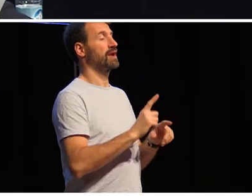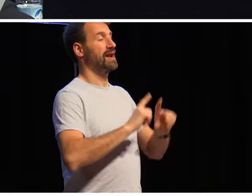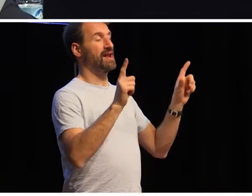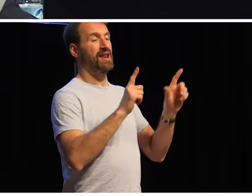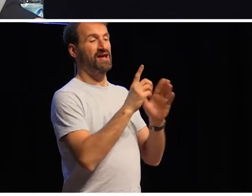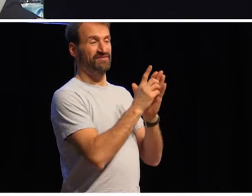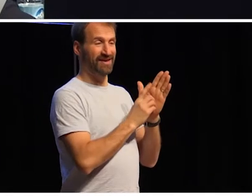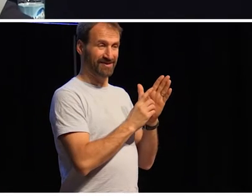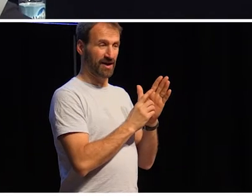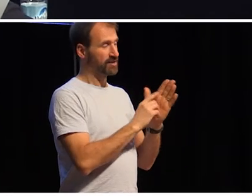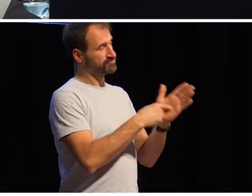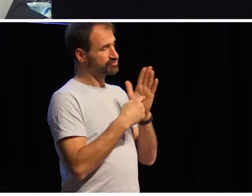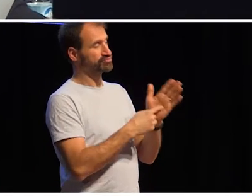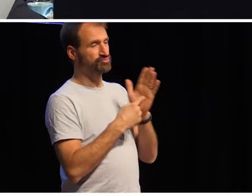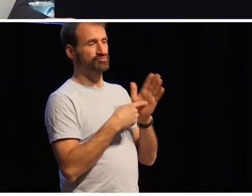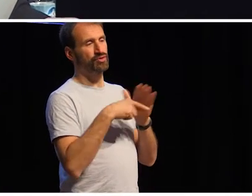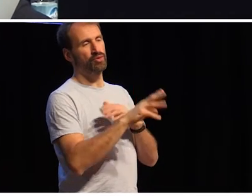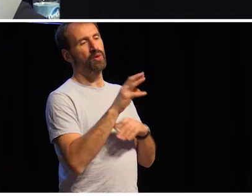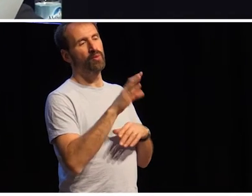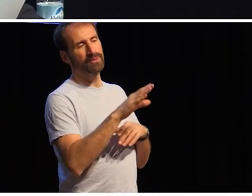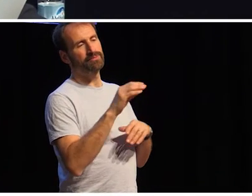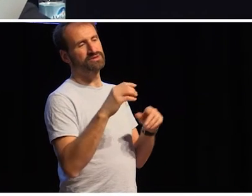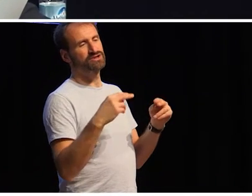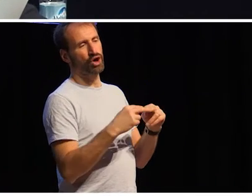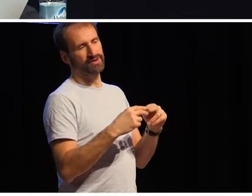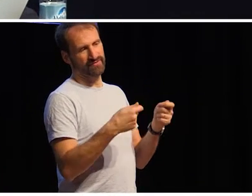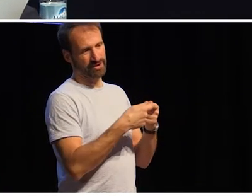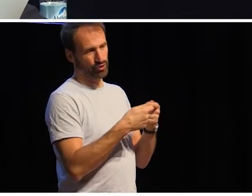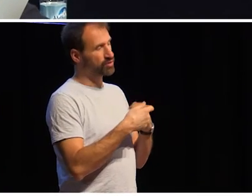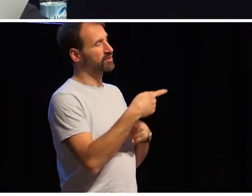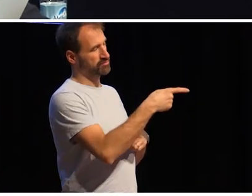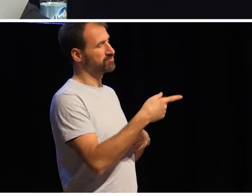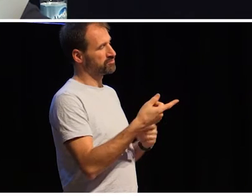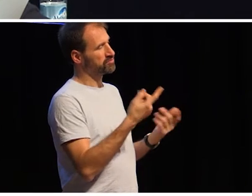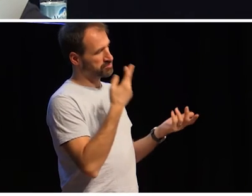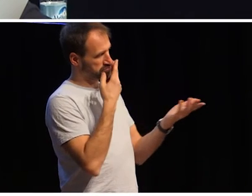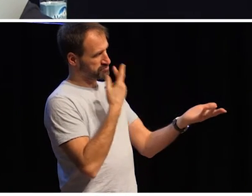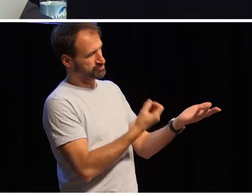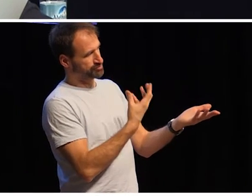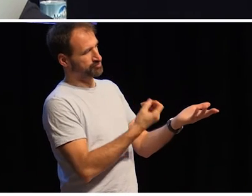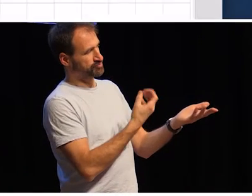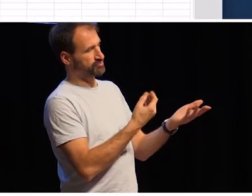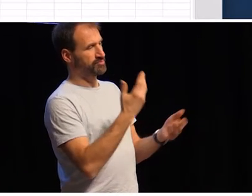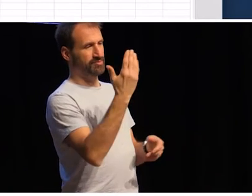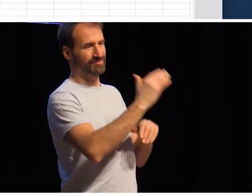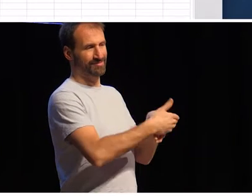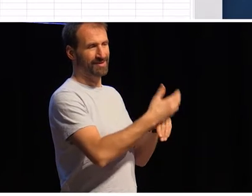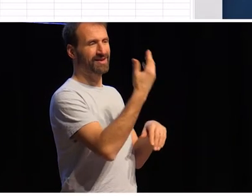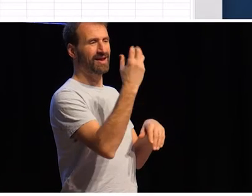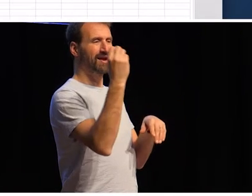a WebSocket connection. So for example, if I cover again the light sensor, you see that the ambient light goes down to